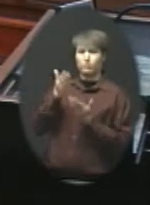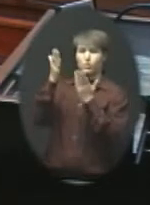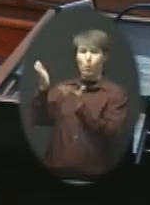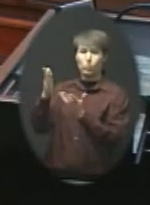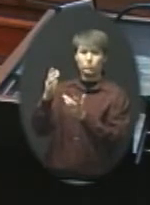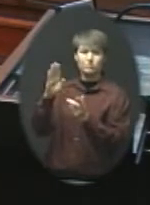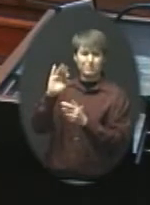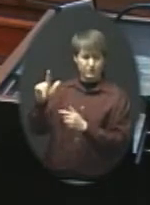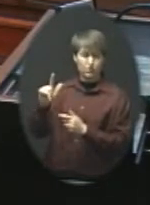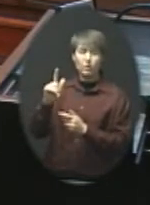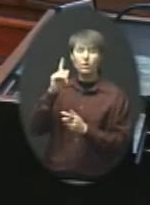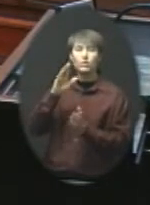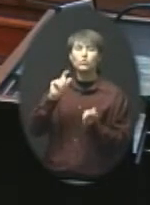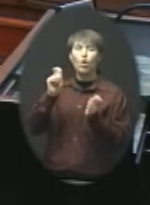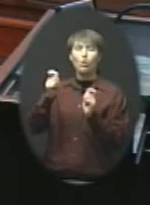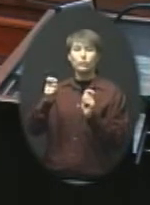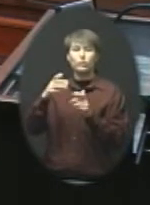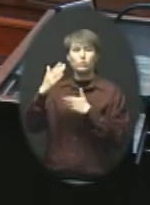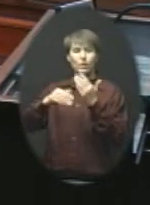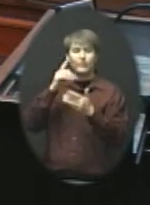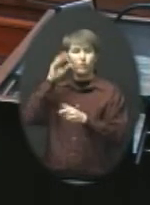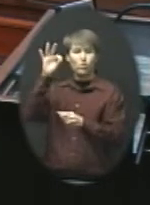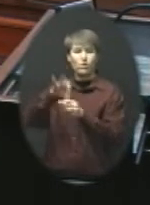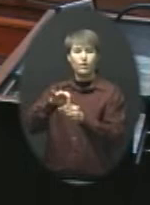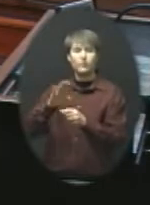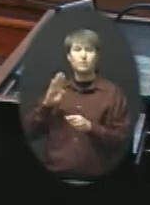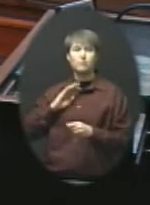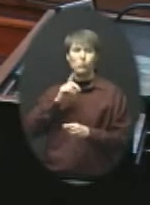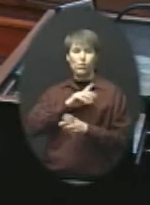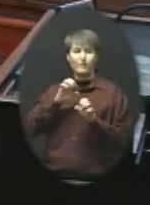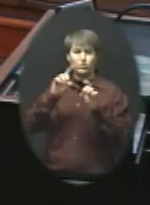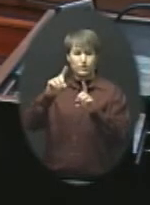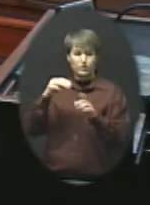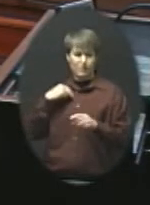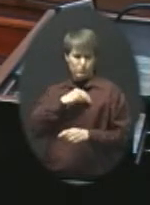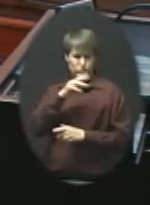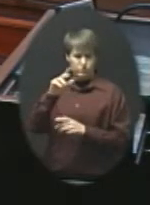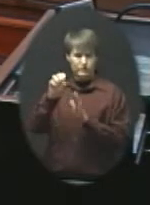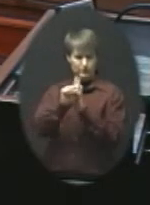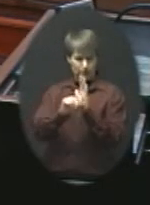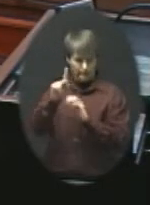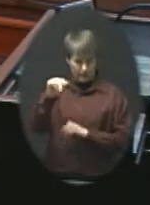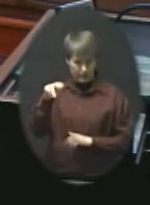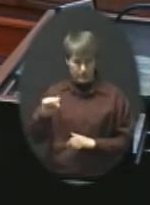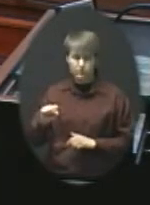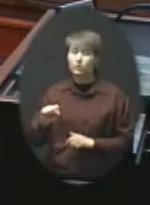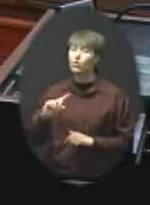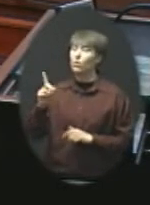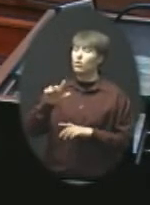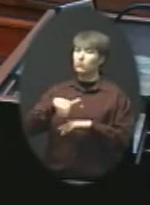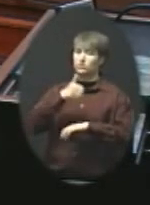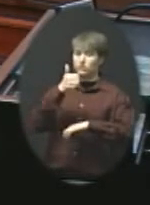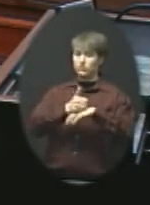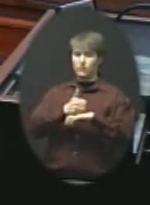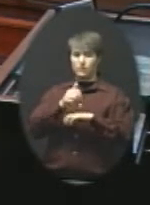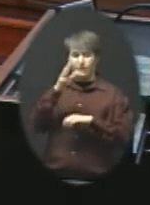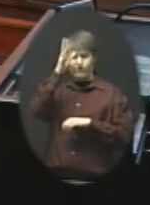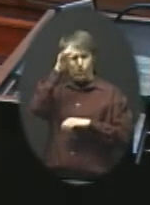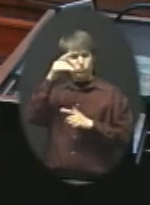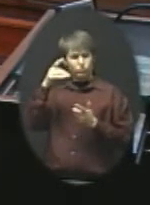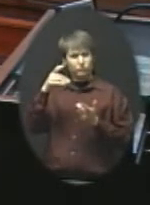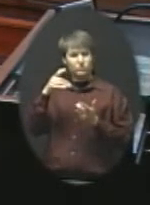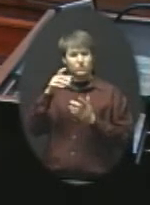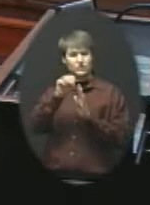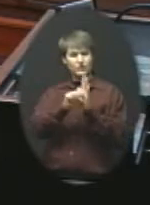alter the process for electing public Board of Education members in Kansas. Whereas the founding fathers of the state of Kansas provided in